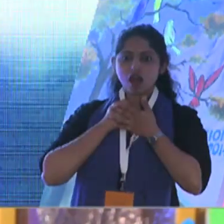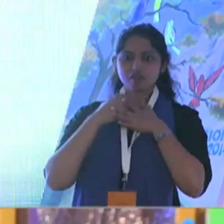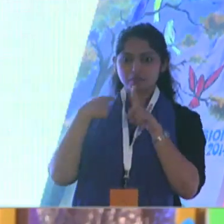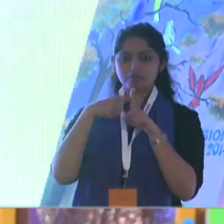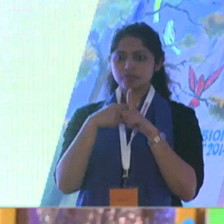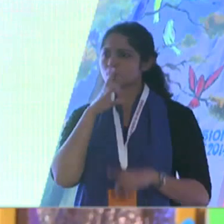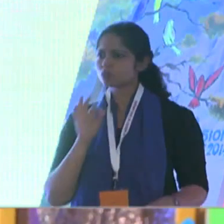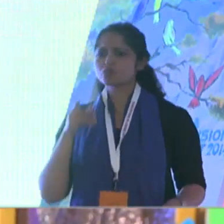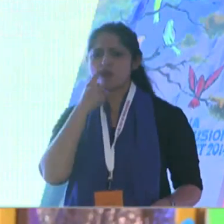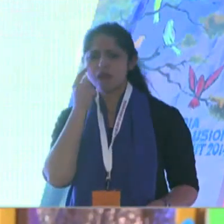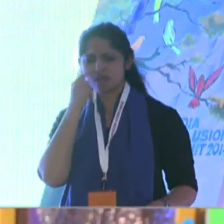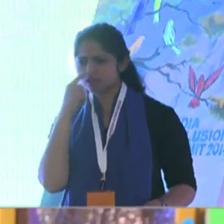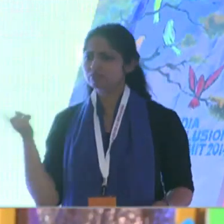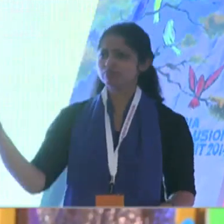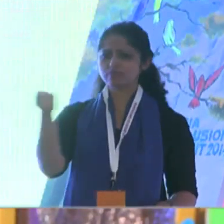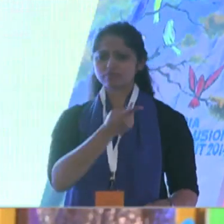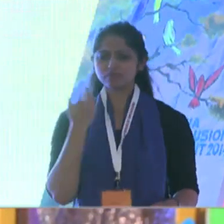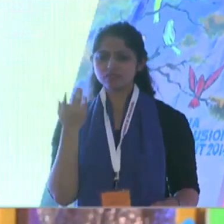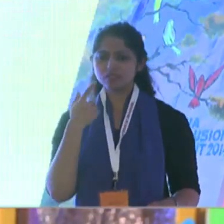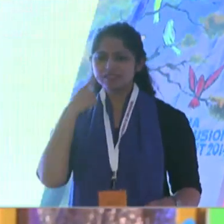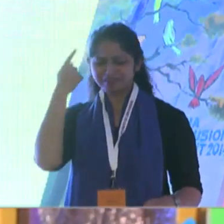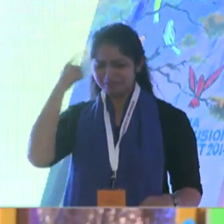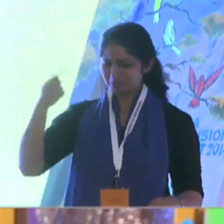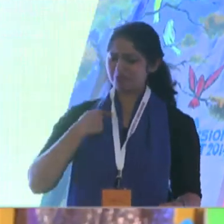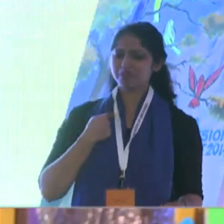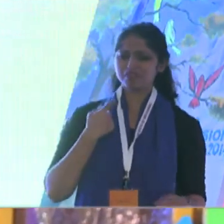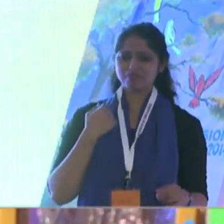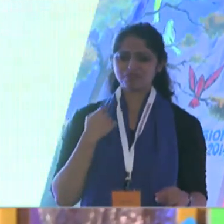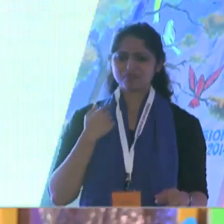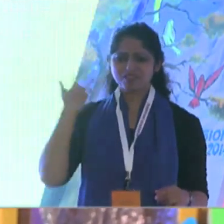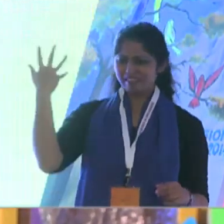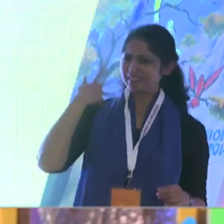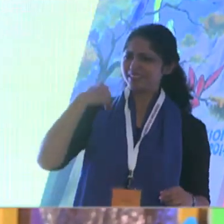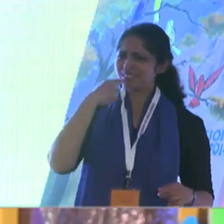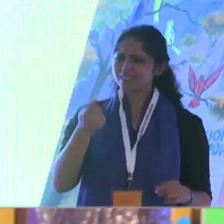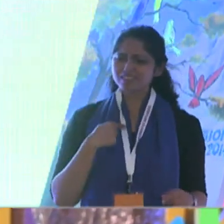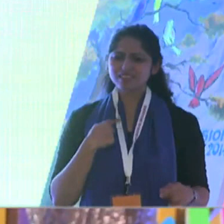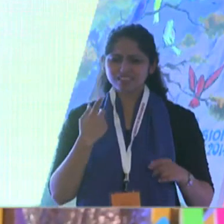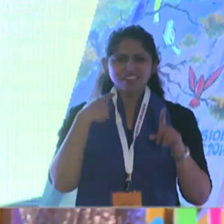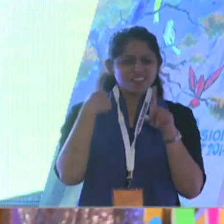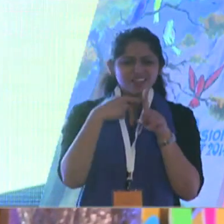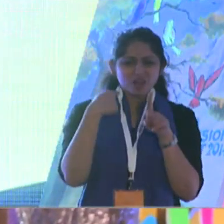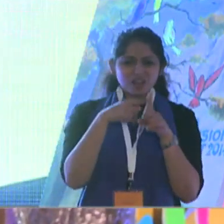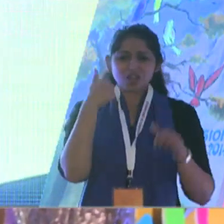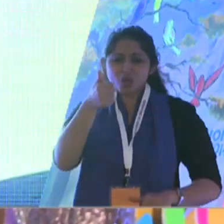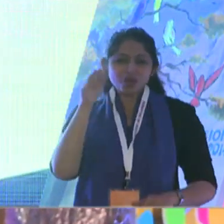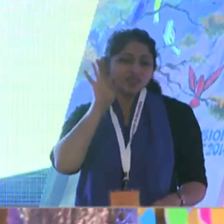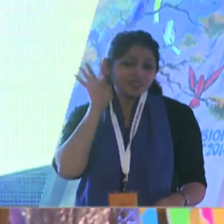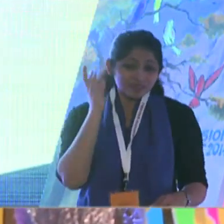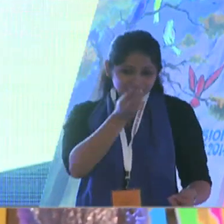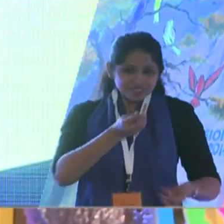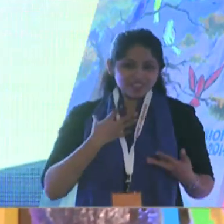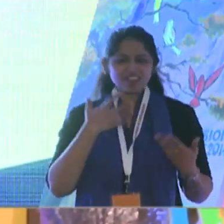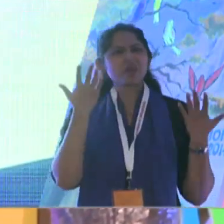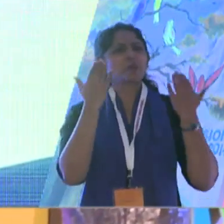So, ladies and gentlemen, people always told me, wherever I go, people say, isn't there any good news?